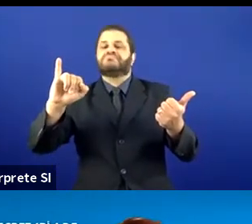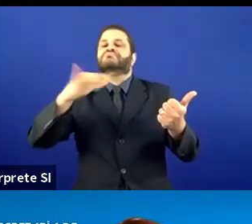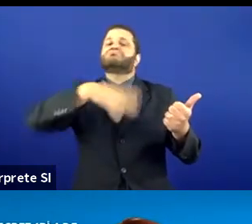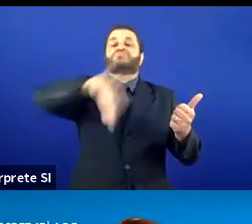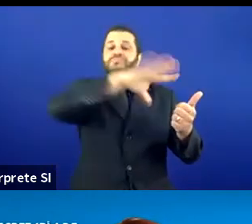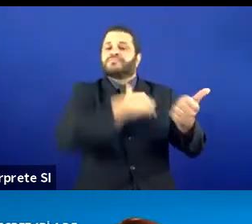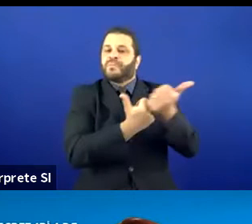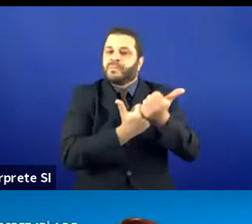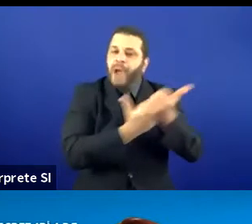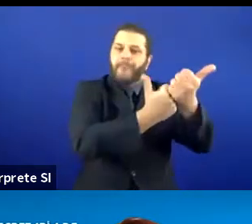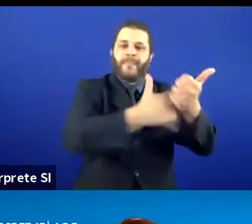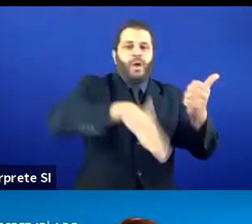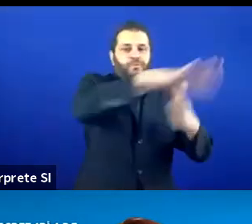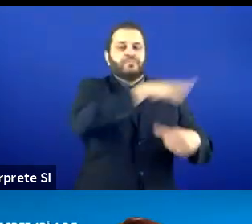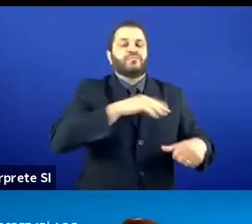Okay. Quiteria